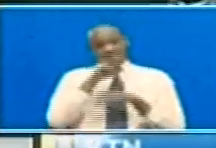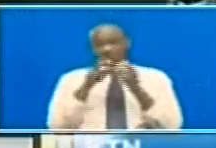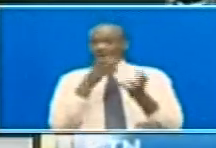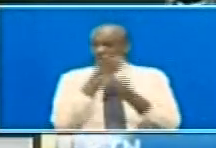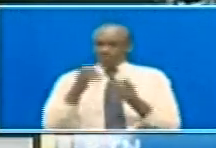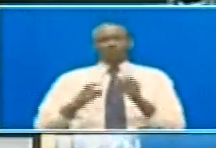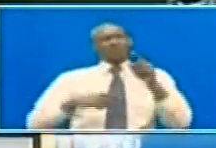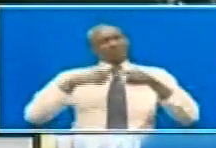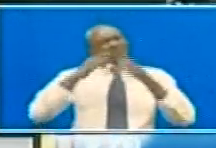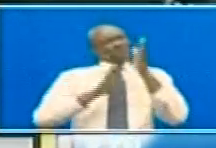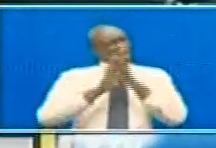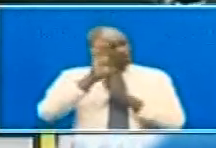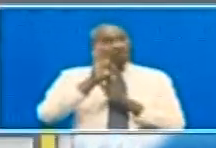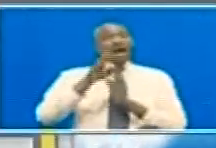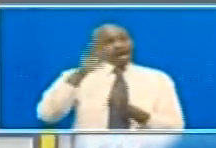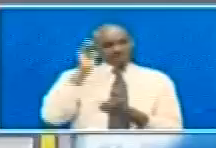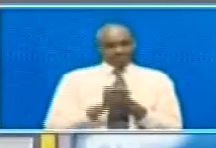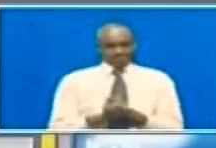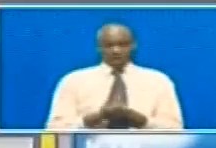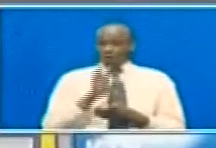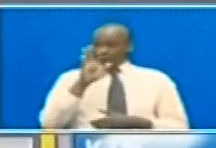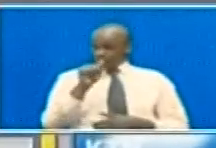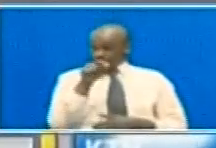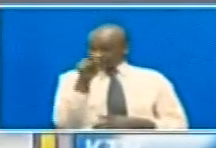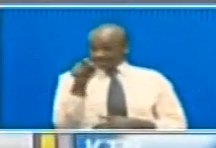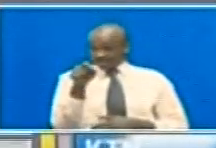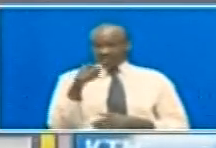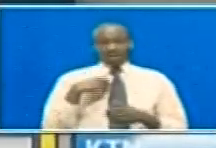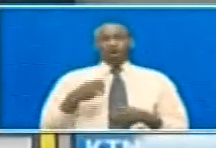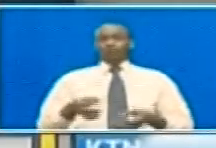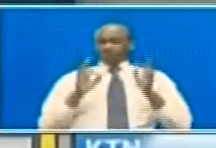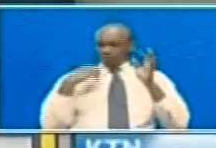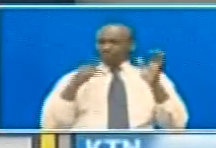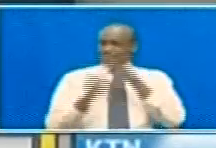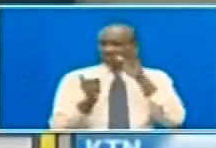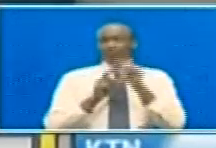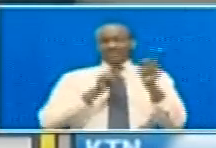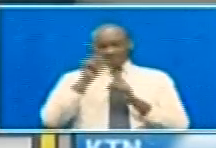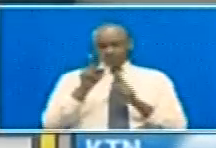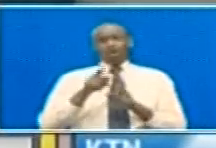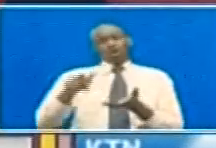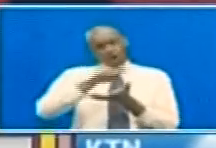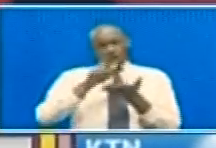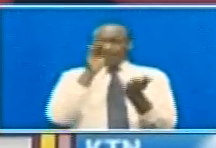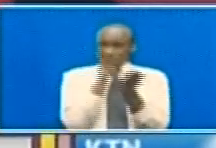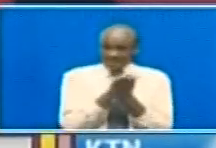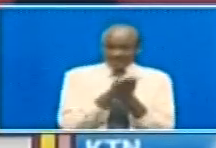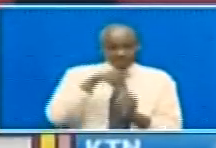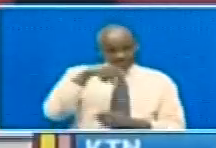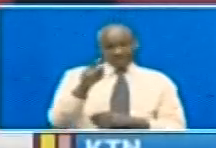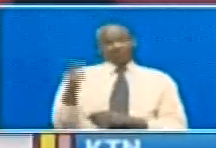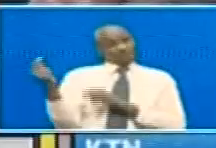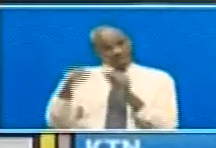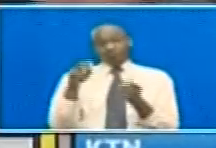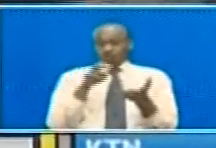more developed middle-income economy. According to officials from the Ministry of Transport, local banks are yet to come to the